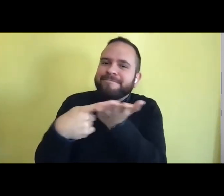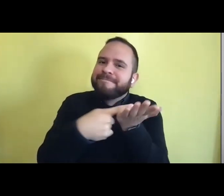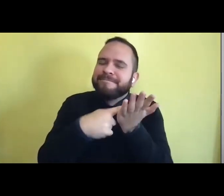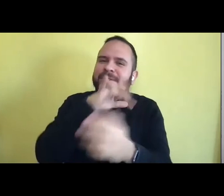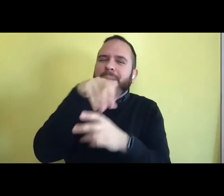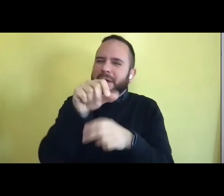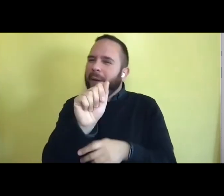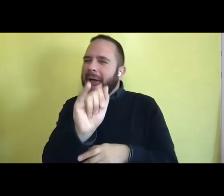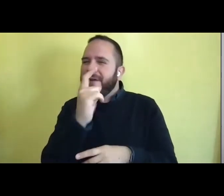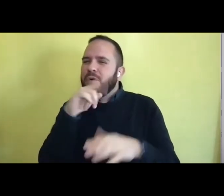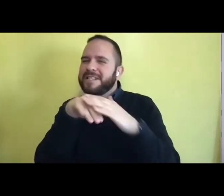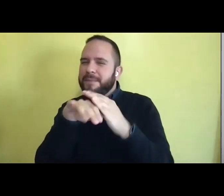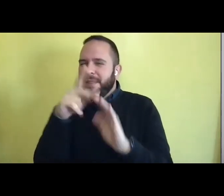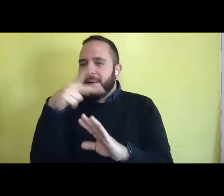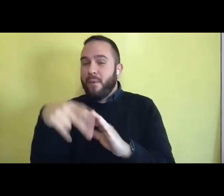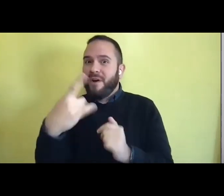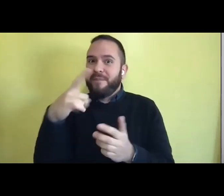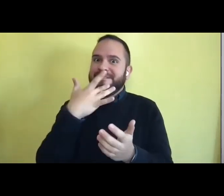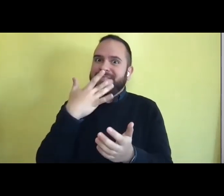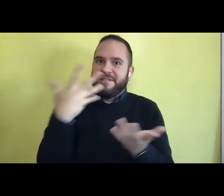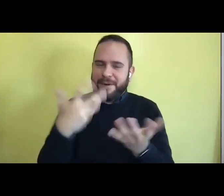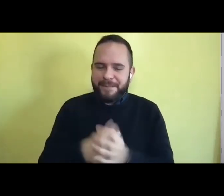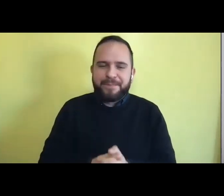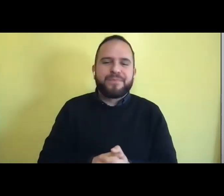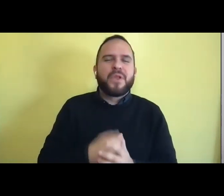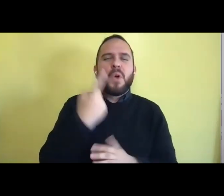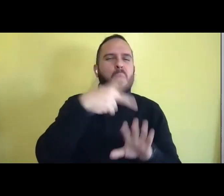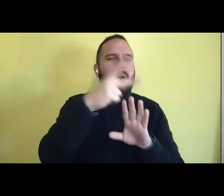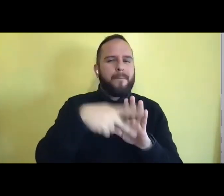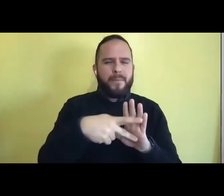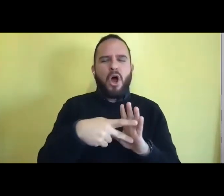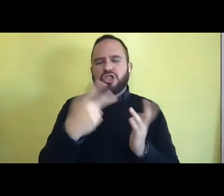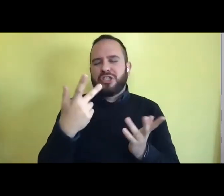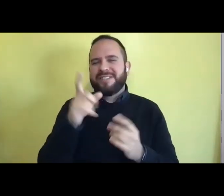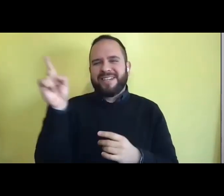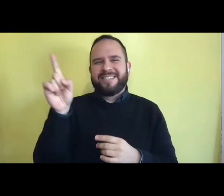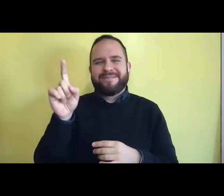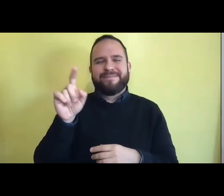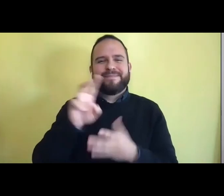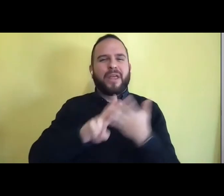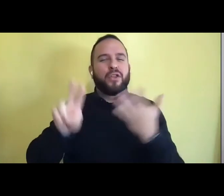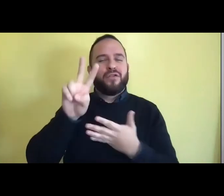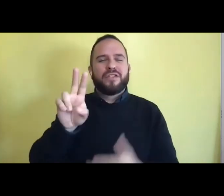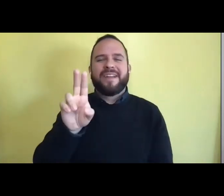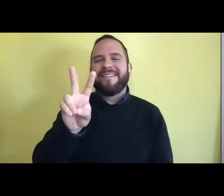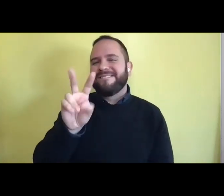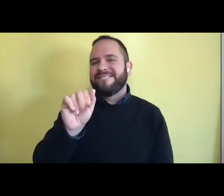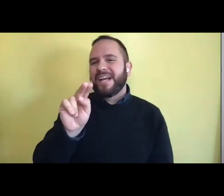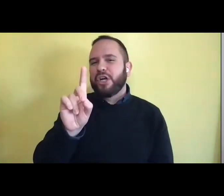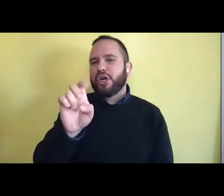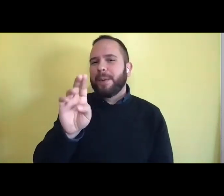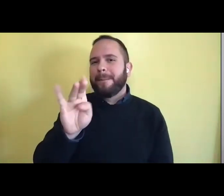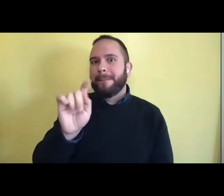for Accessibility program is a project by researchers at Vanderbilt University. And they